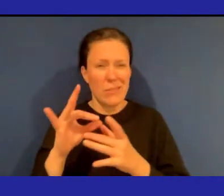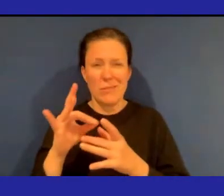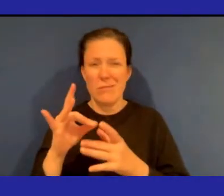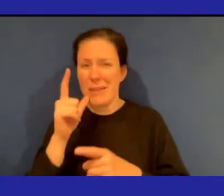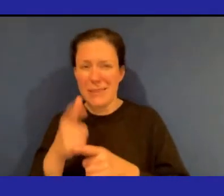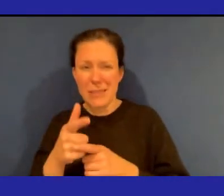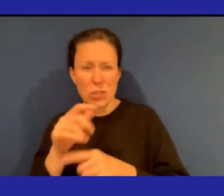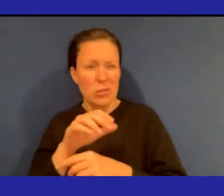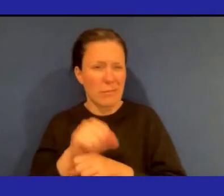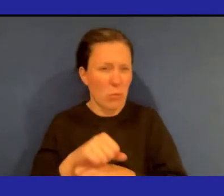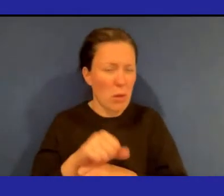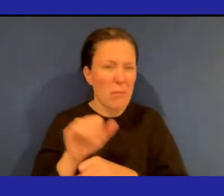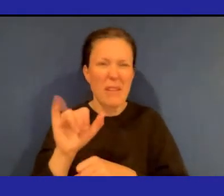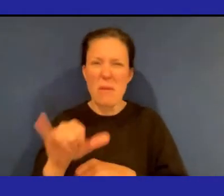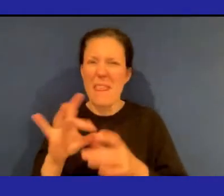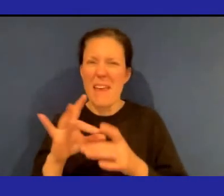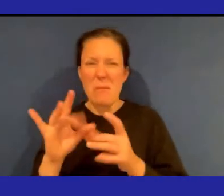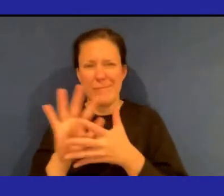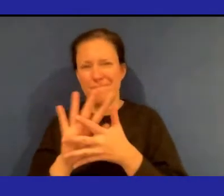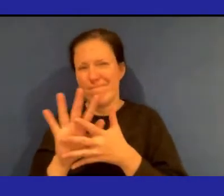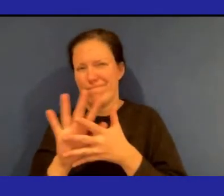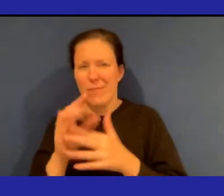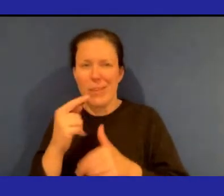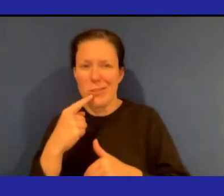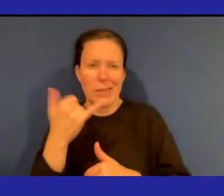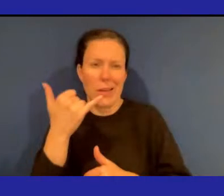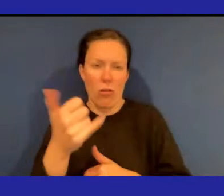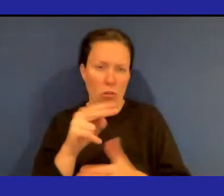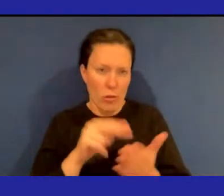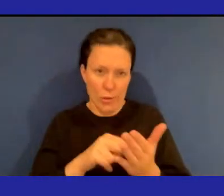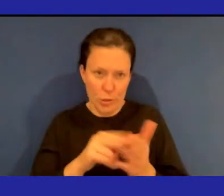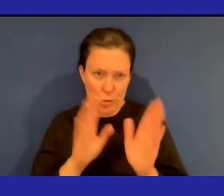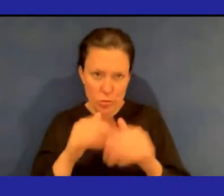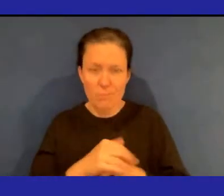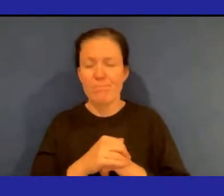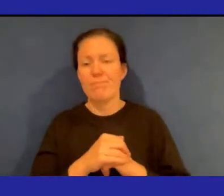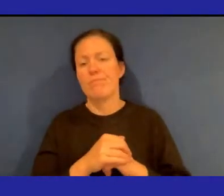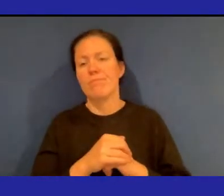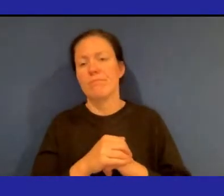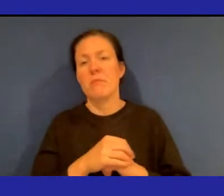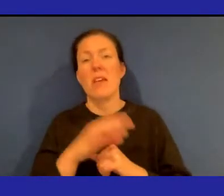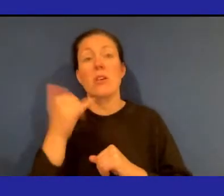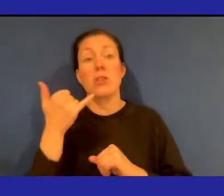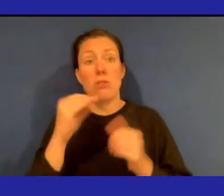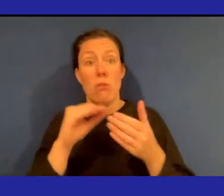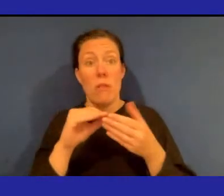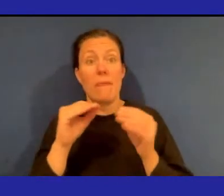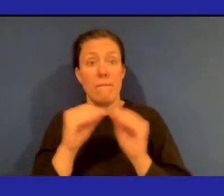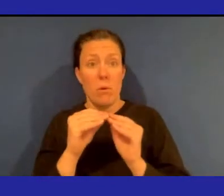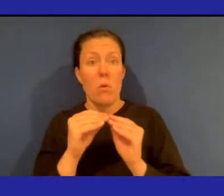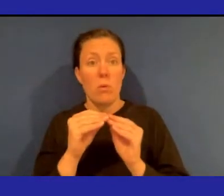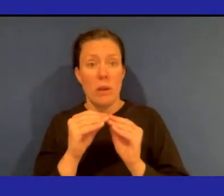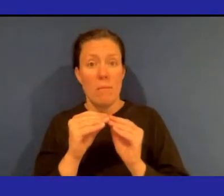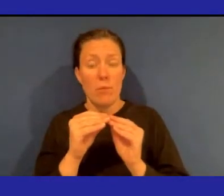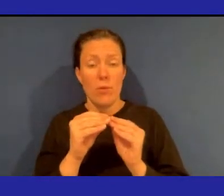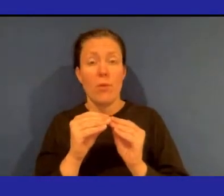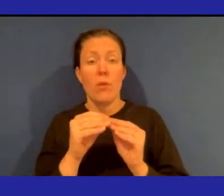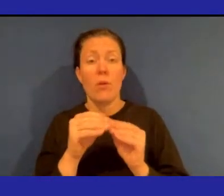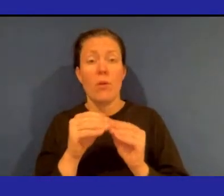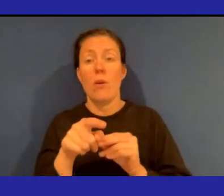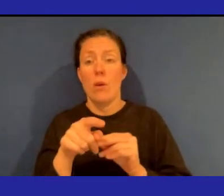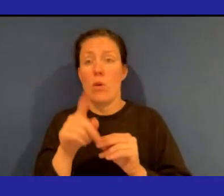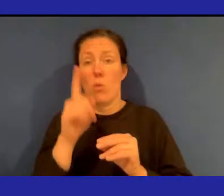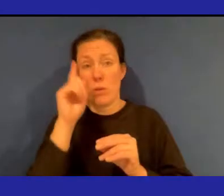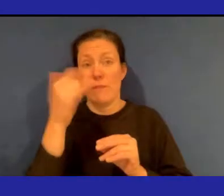tell. The message said to call the nurse. The phone number, appropriately, and I appreciated this, was the call